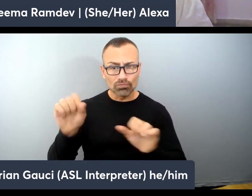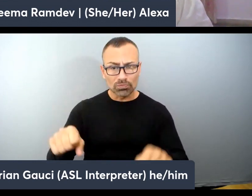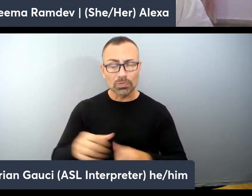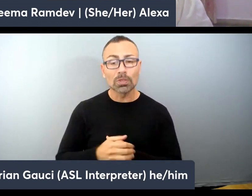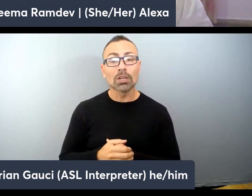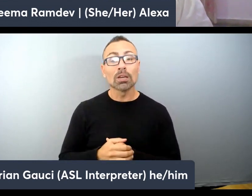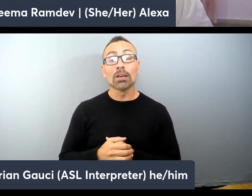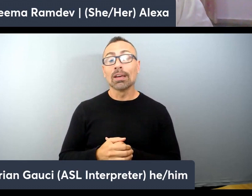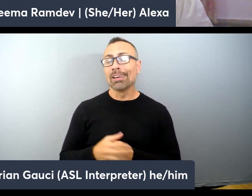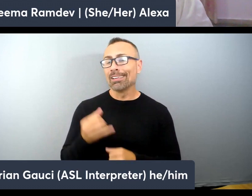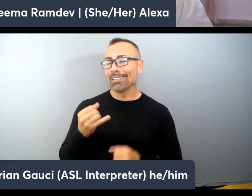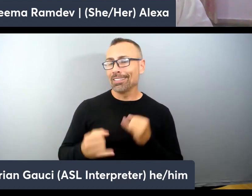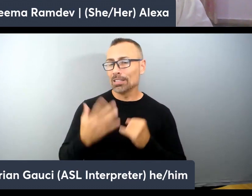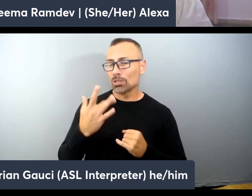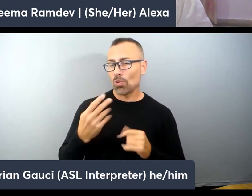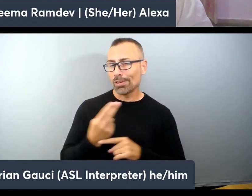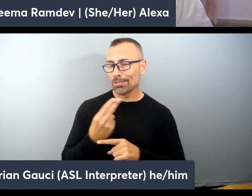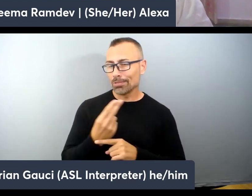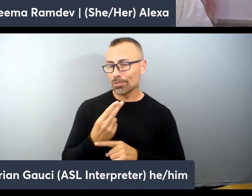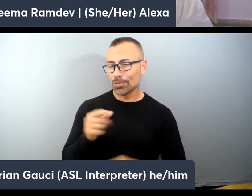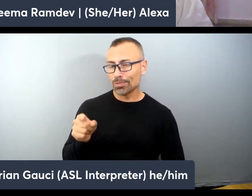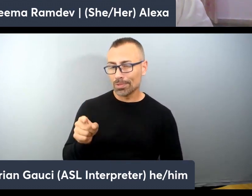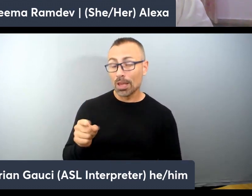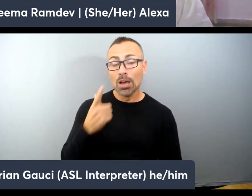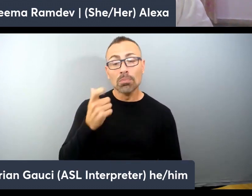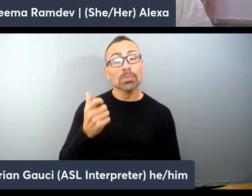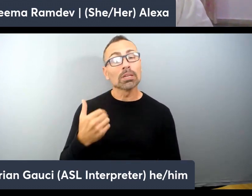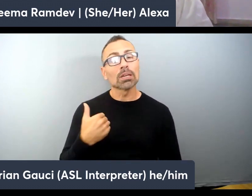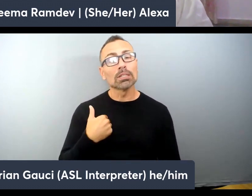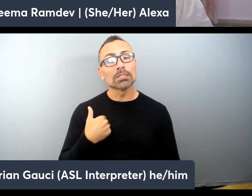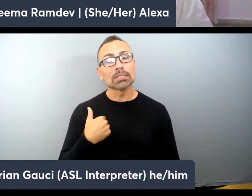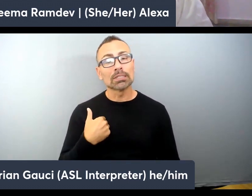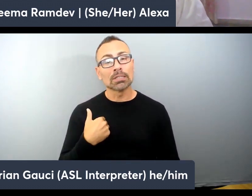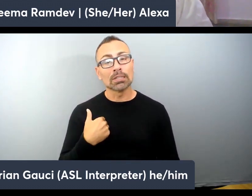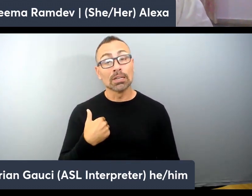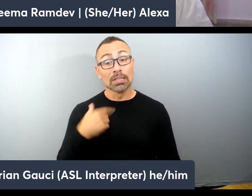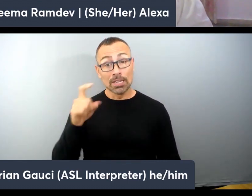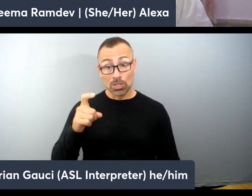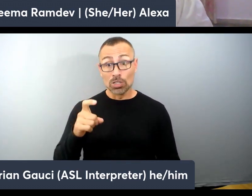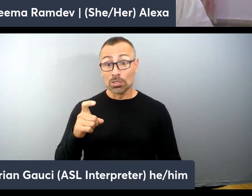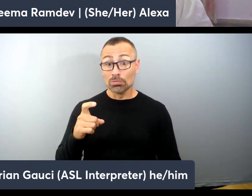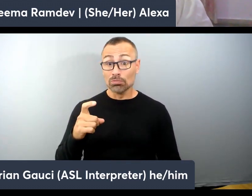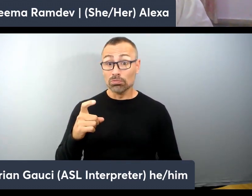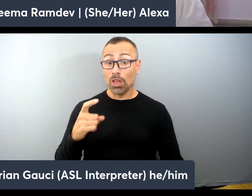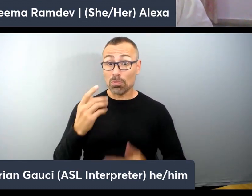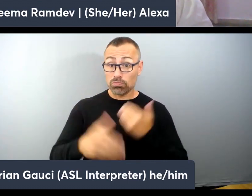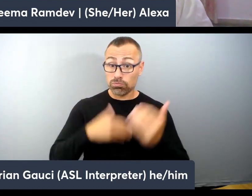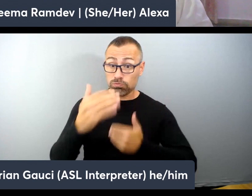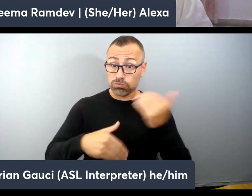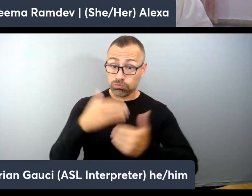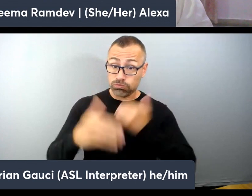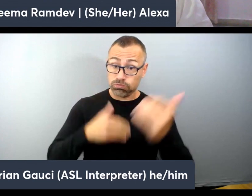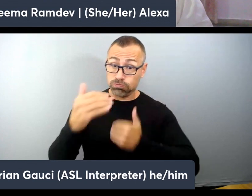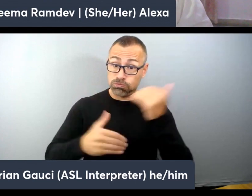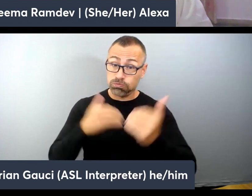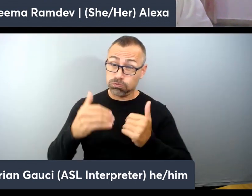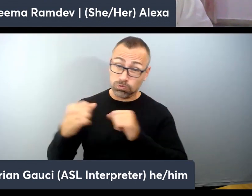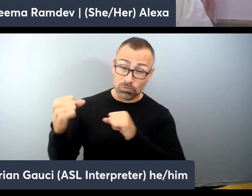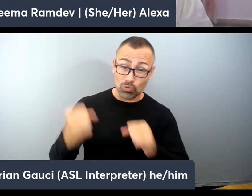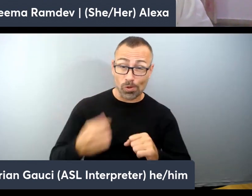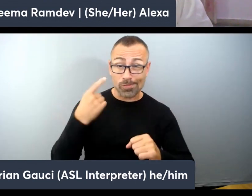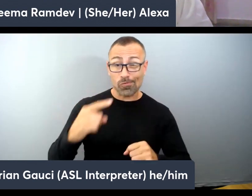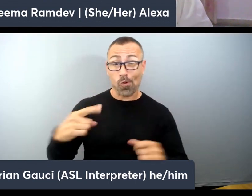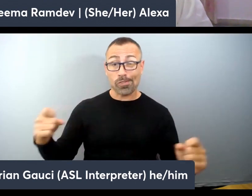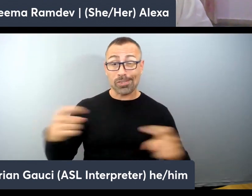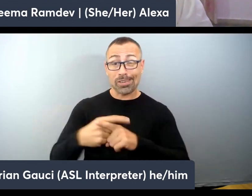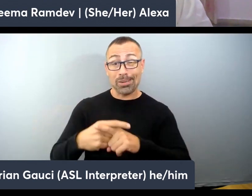they prefer AWS Glue streaming because they need to have heavy-duty processing of complex ETL, such as joining multiple